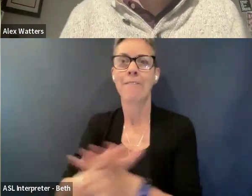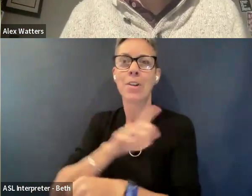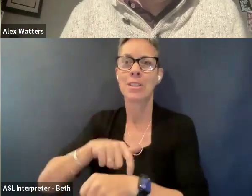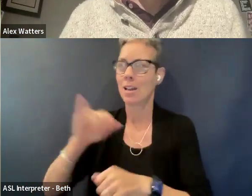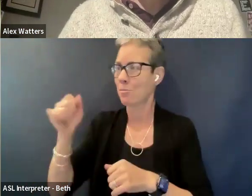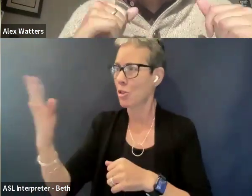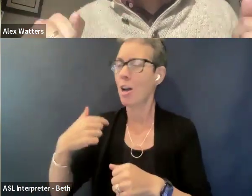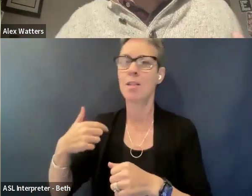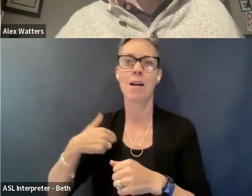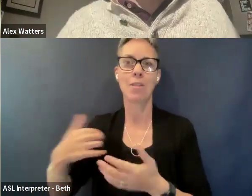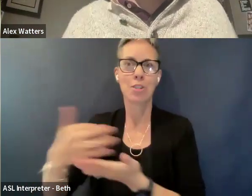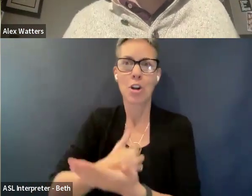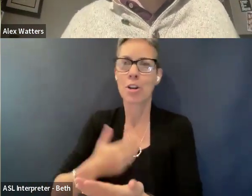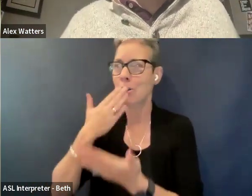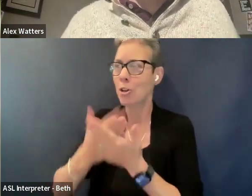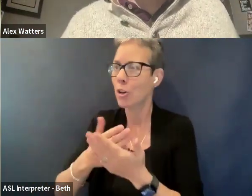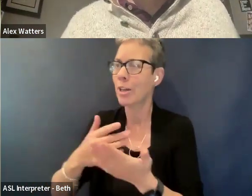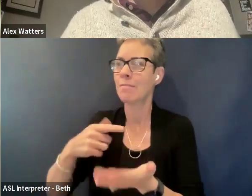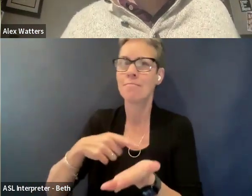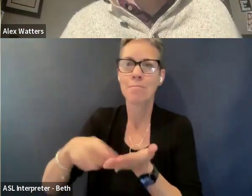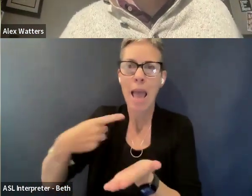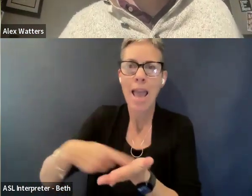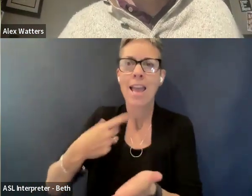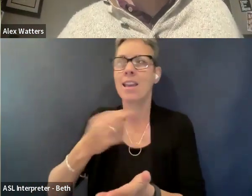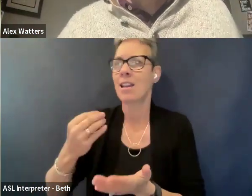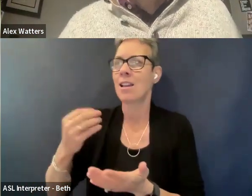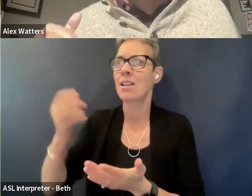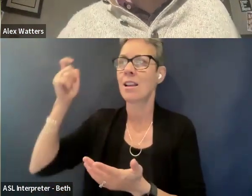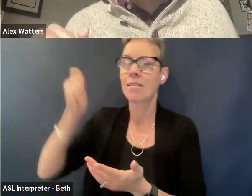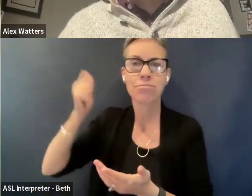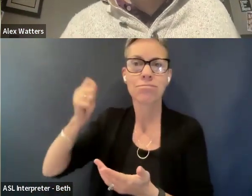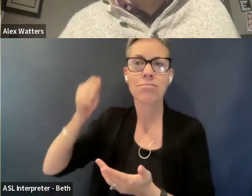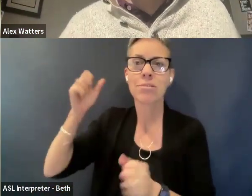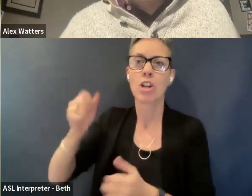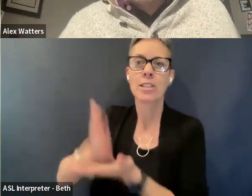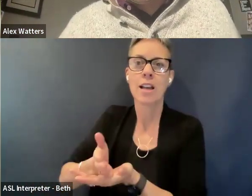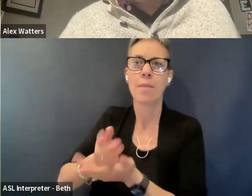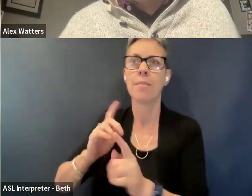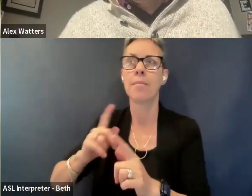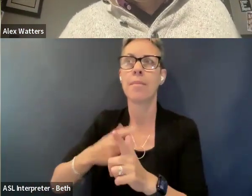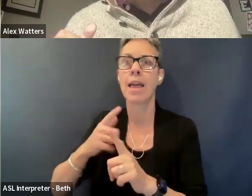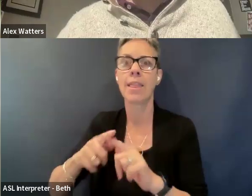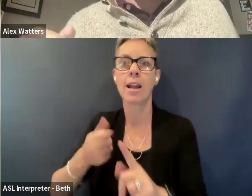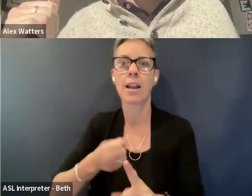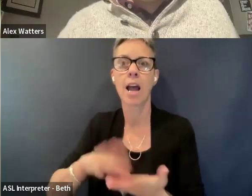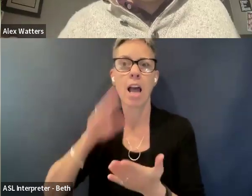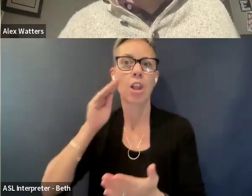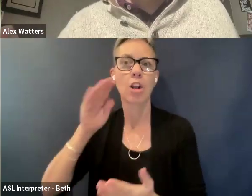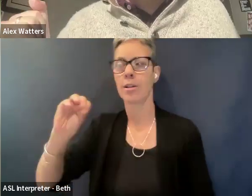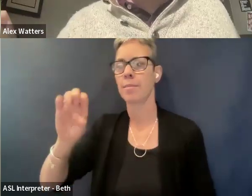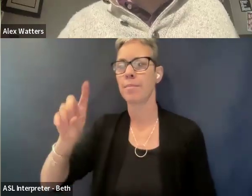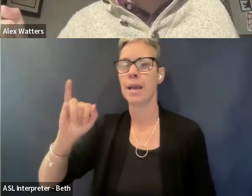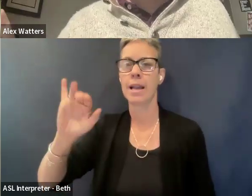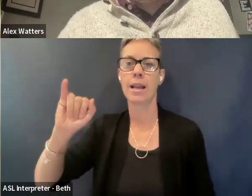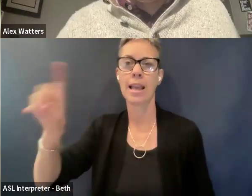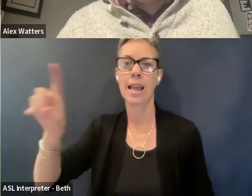was earning a living wage. I was able to get off of SSI and SSDI, but I found out that Medicaid is the only way